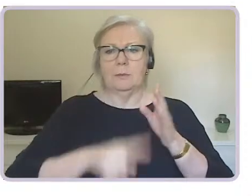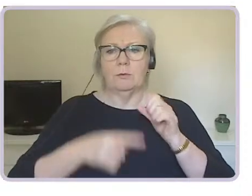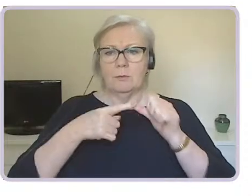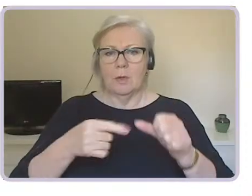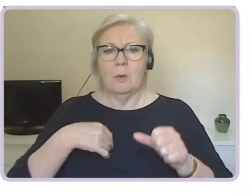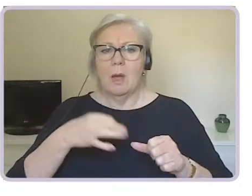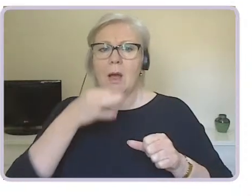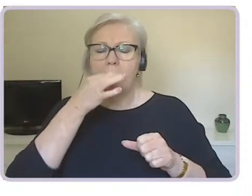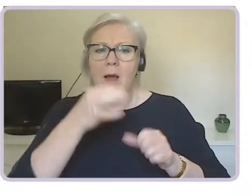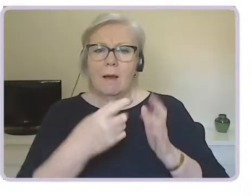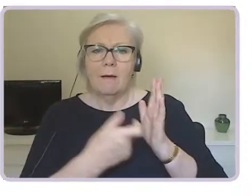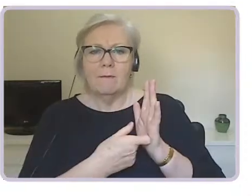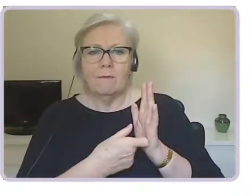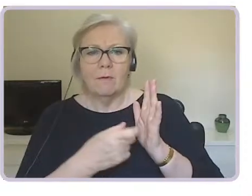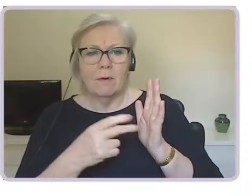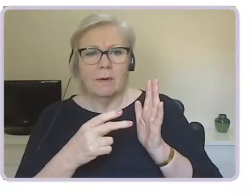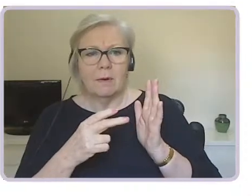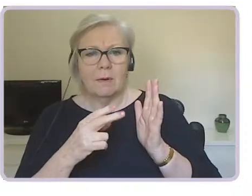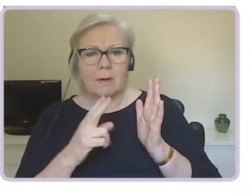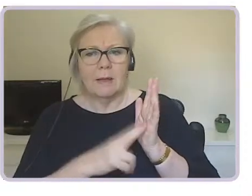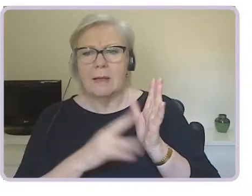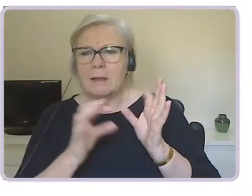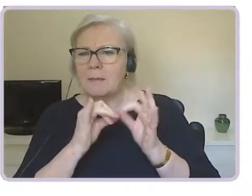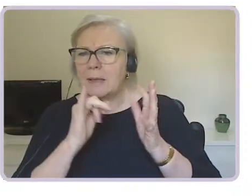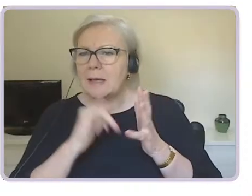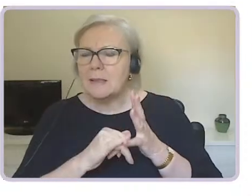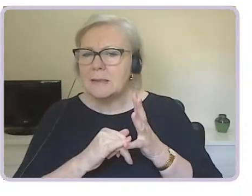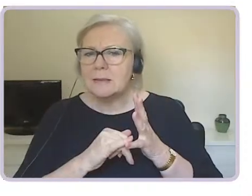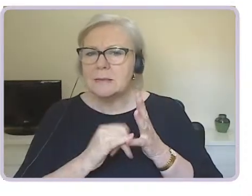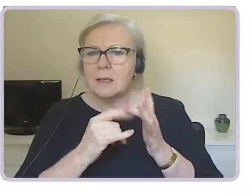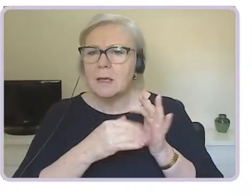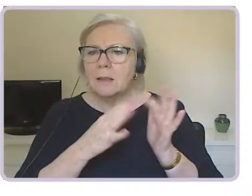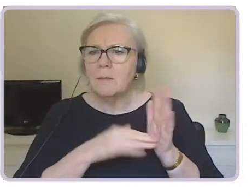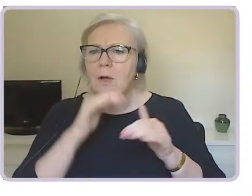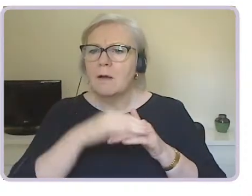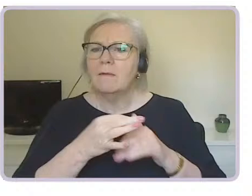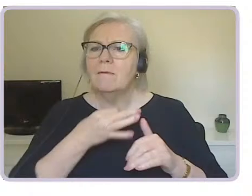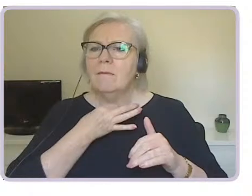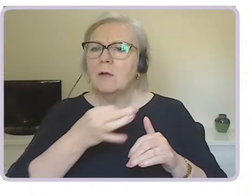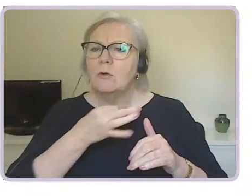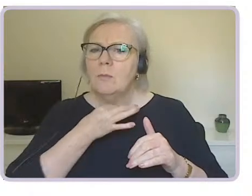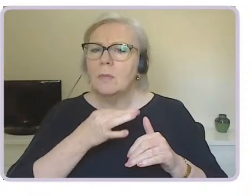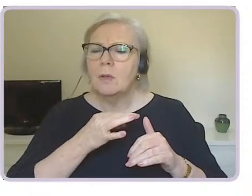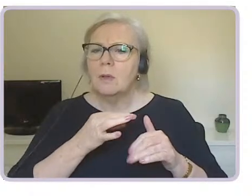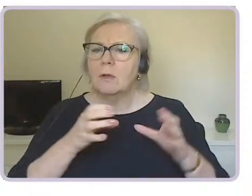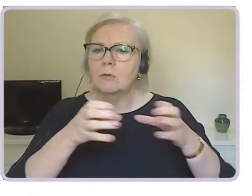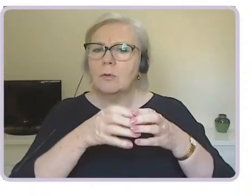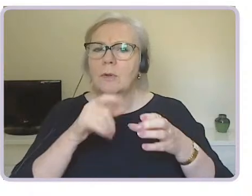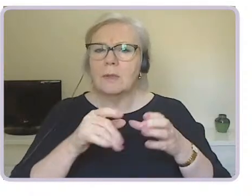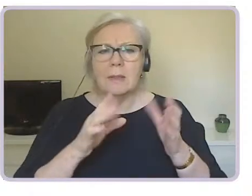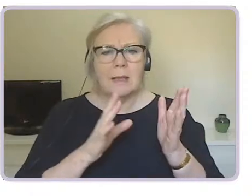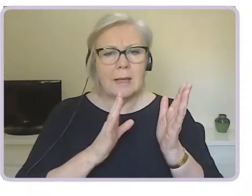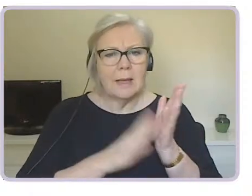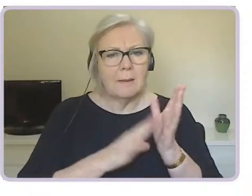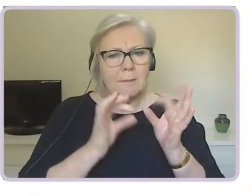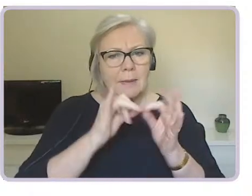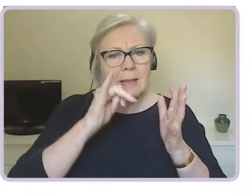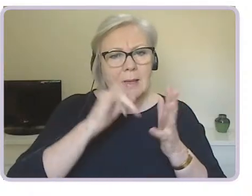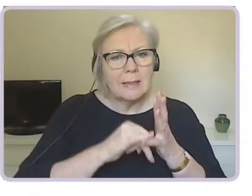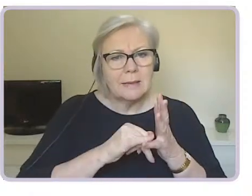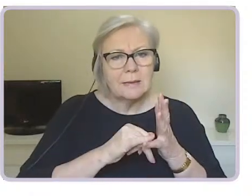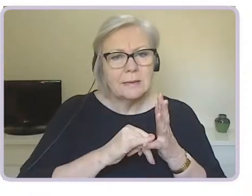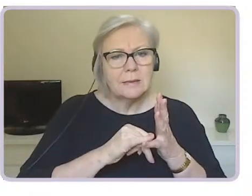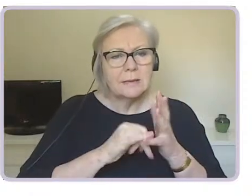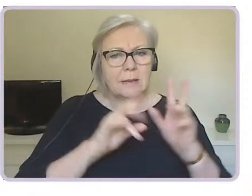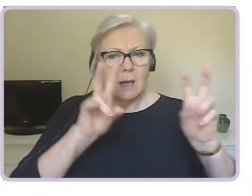on vulnerable populations, which is a special MBS item to develop healthcare plans